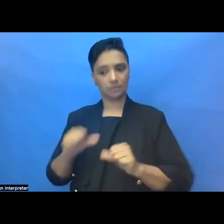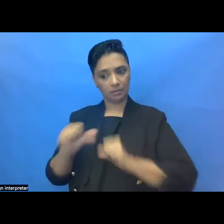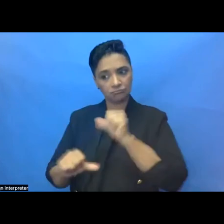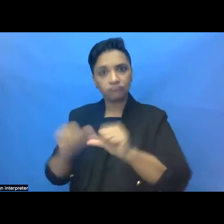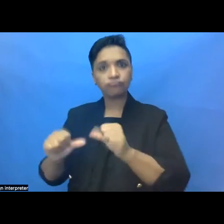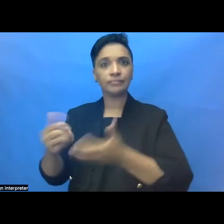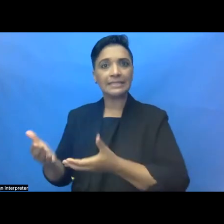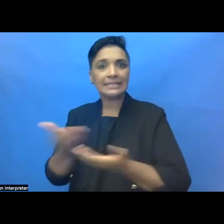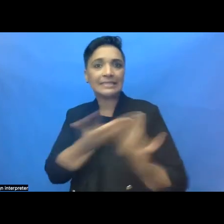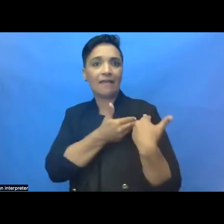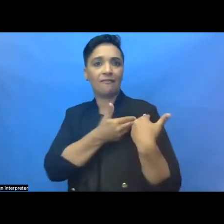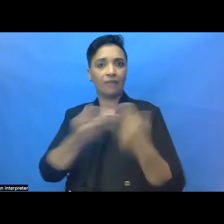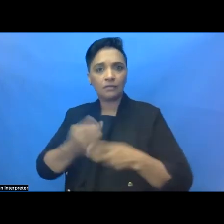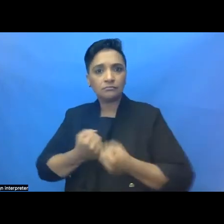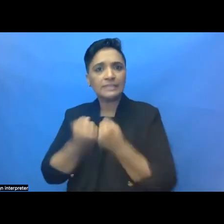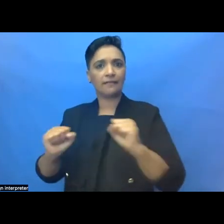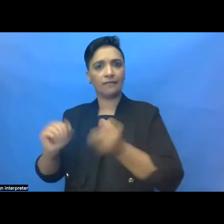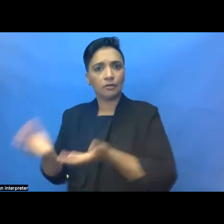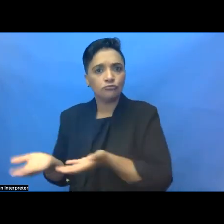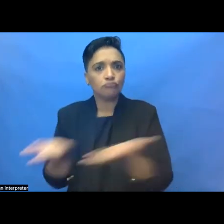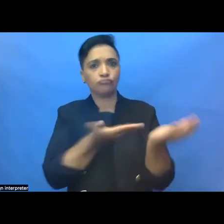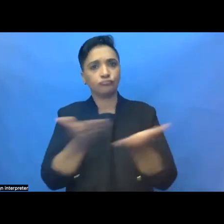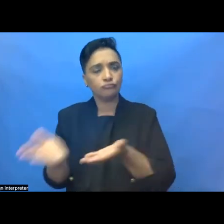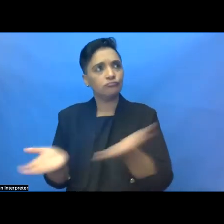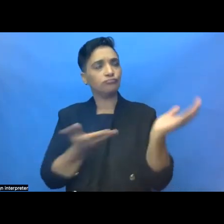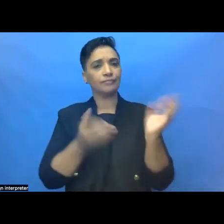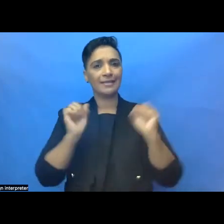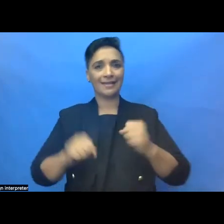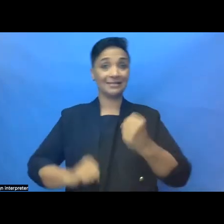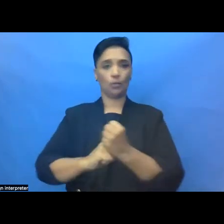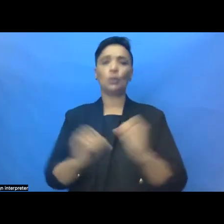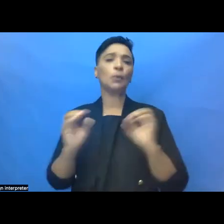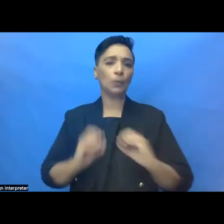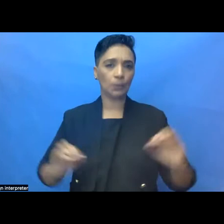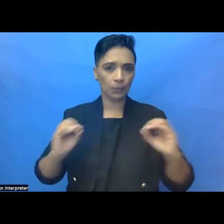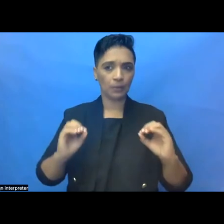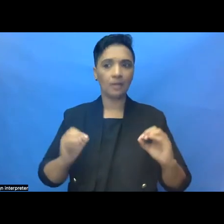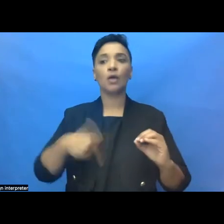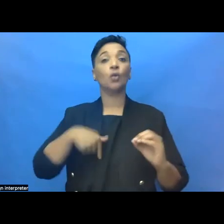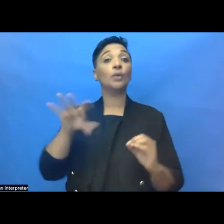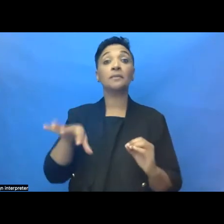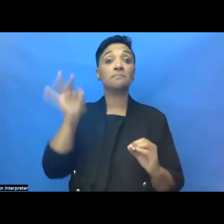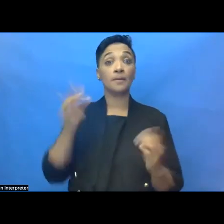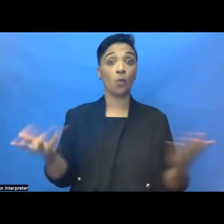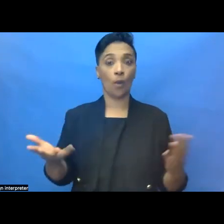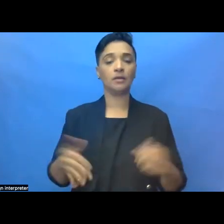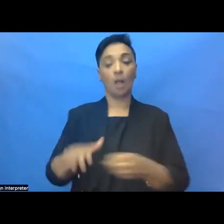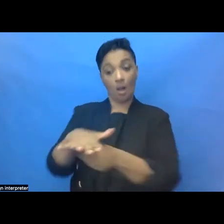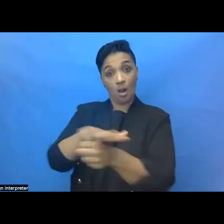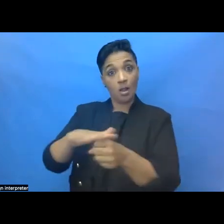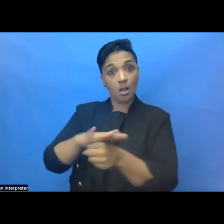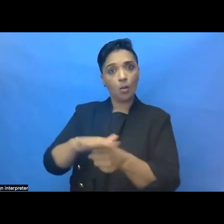them and support them in situations of displacement. So what we're finding at the moment is local authorities being